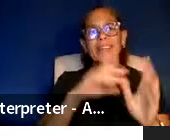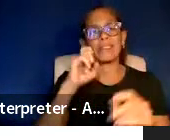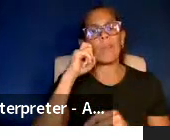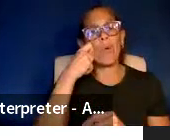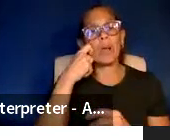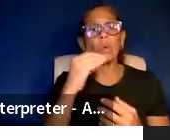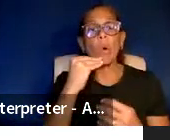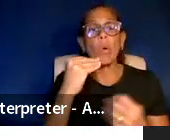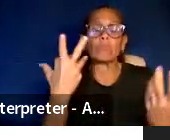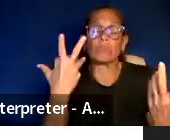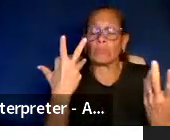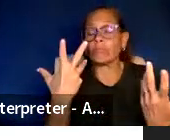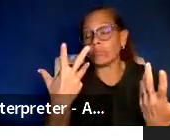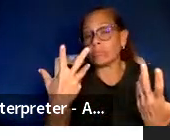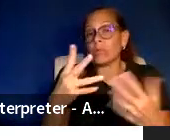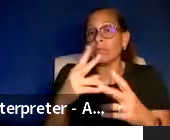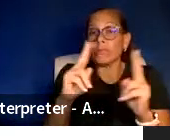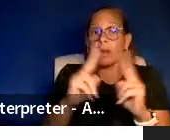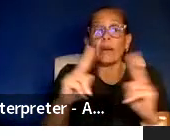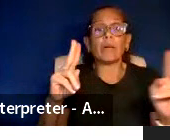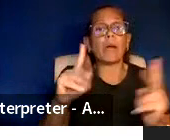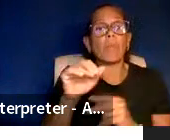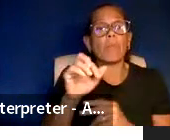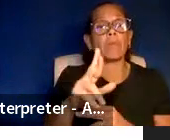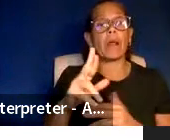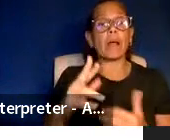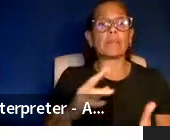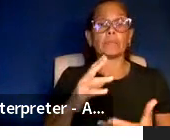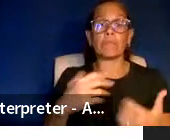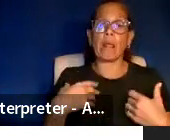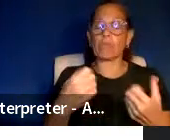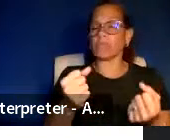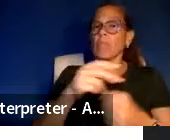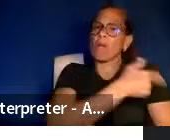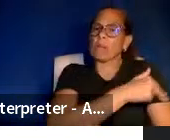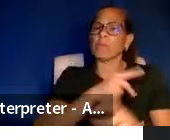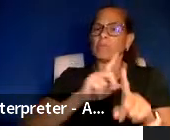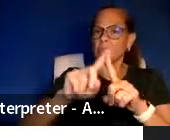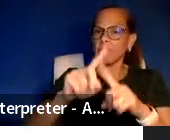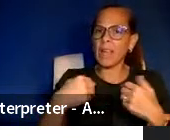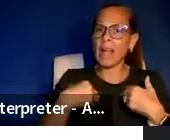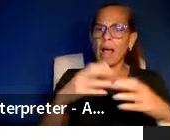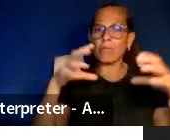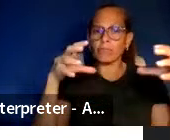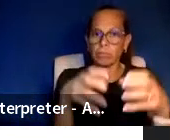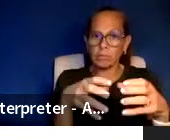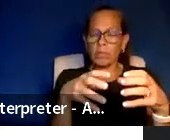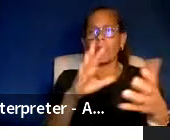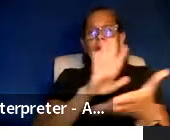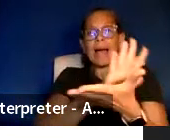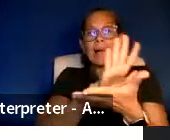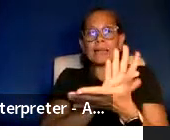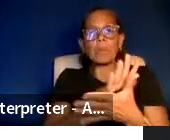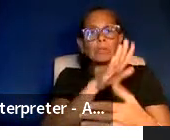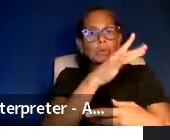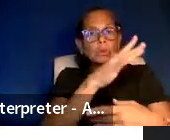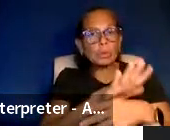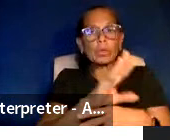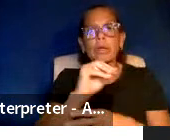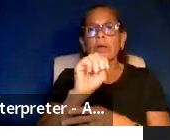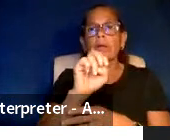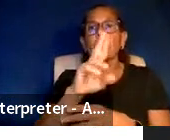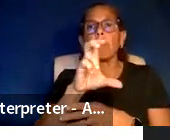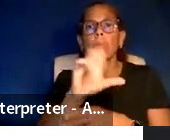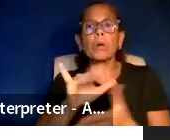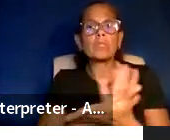to major healthcare employers like Montefiore and Jacobi Health and Hospitals. There's also a cluster of academic institutions like Mercy